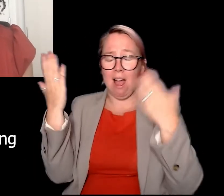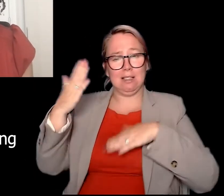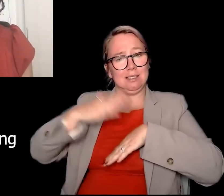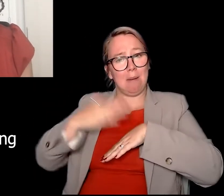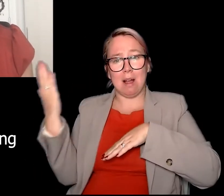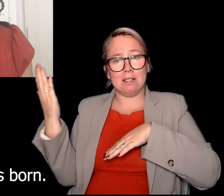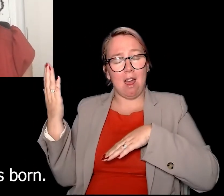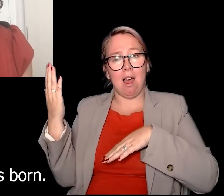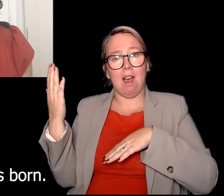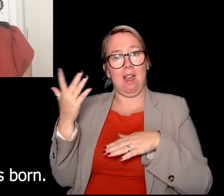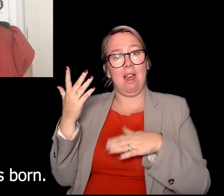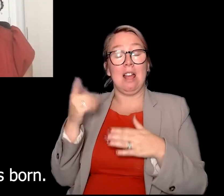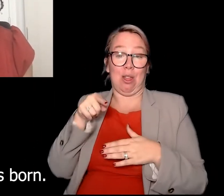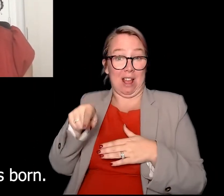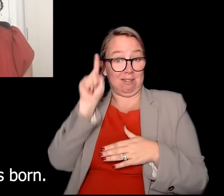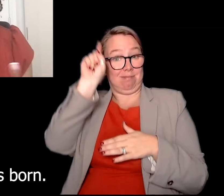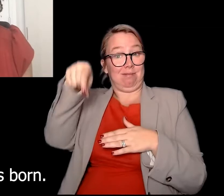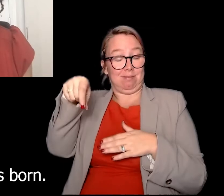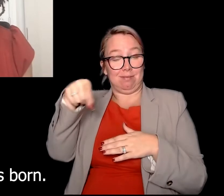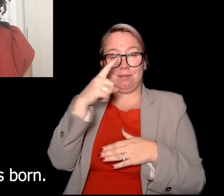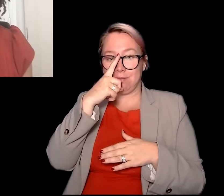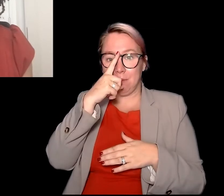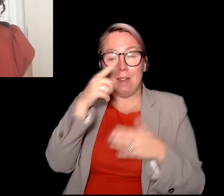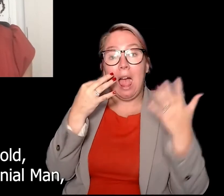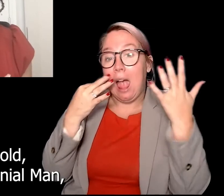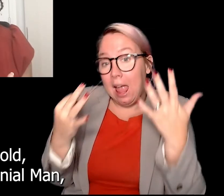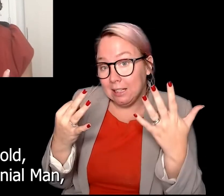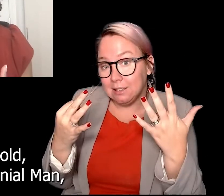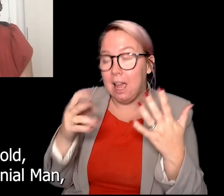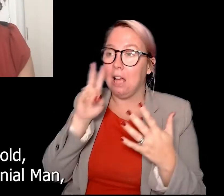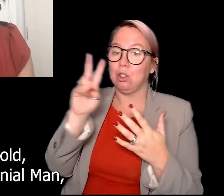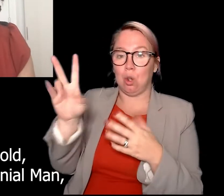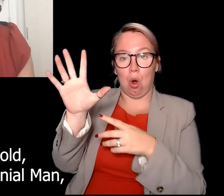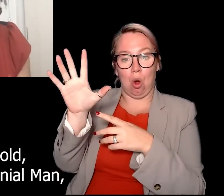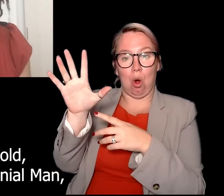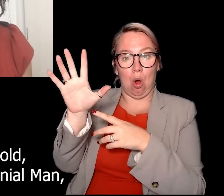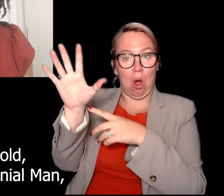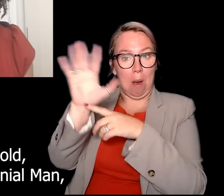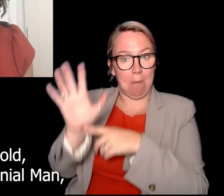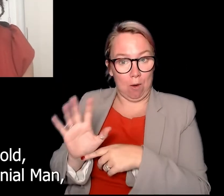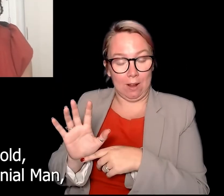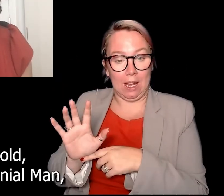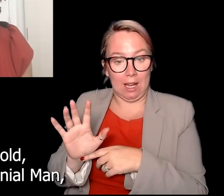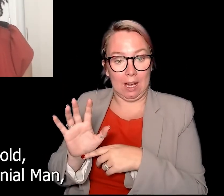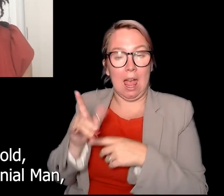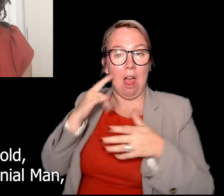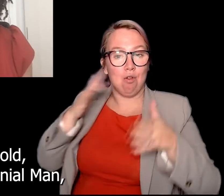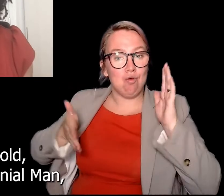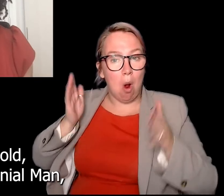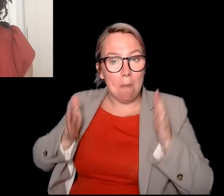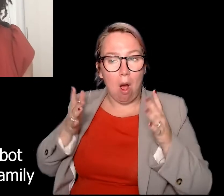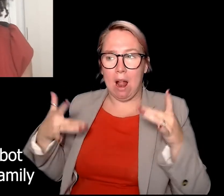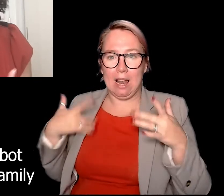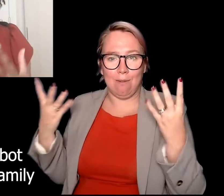light their hair ended up being. And that's kind of how Eden Body Works was born. When I was 8 years old, I saw a movie called